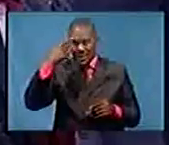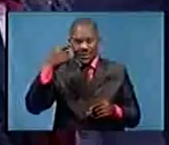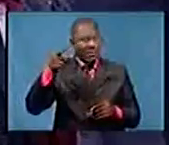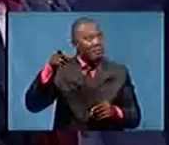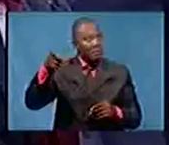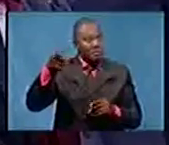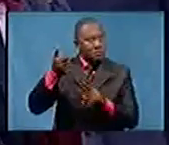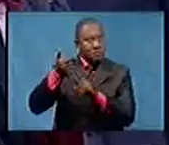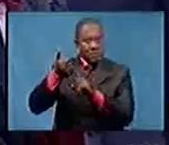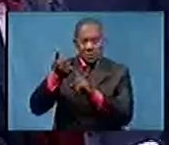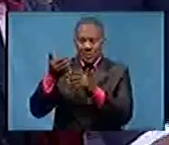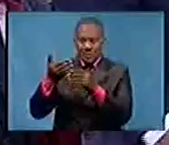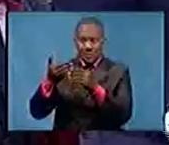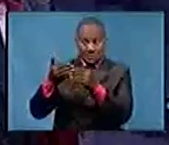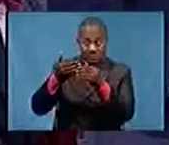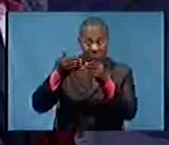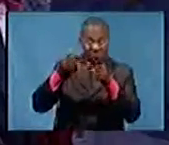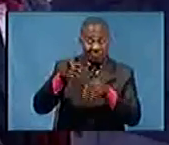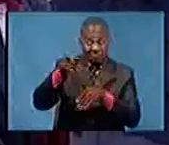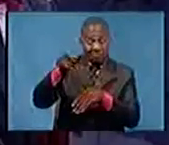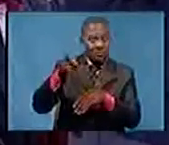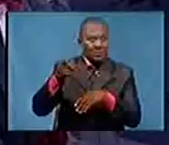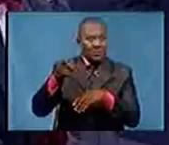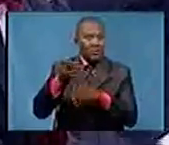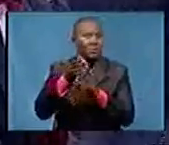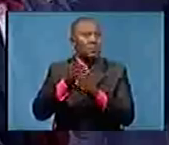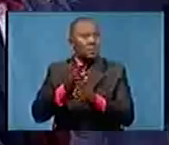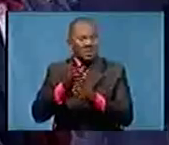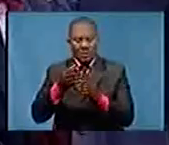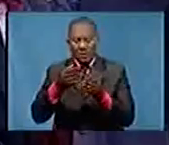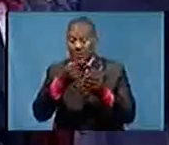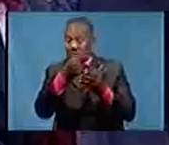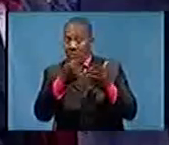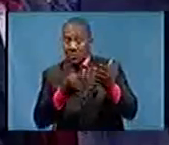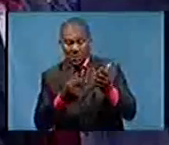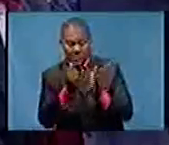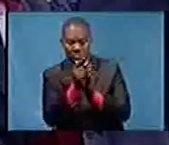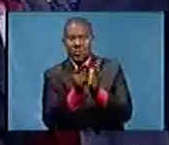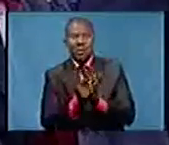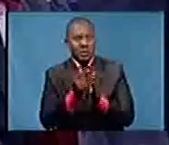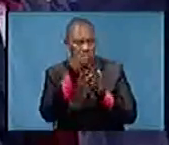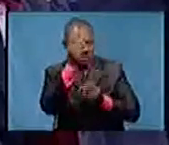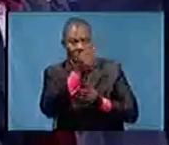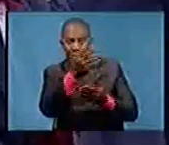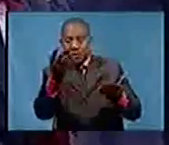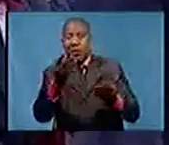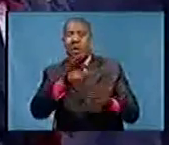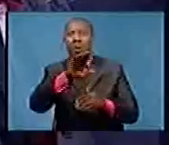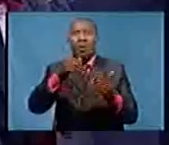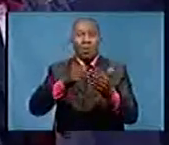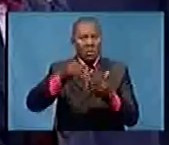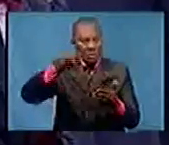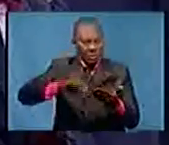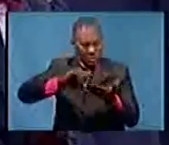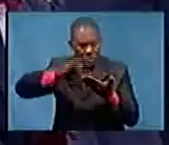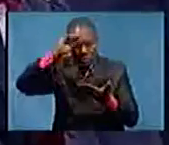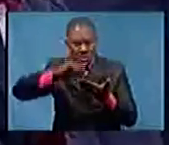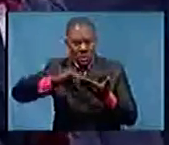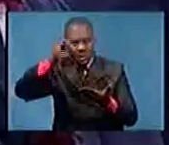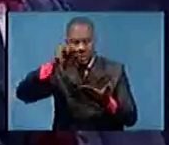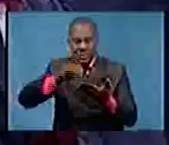to ensure that these clear guidelines are issued to avoid the kind